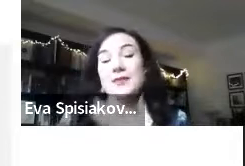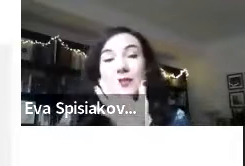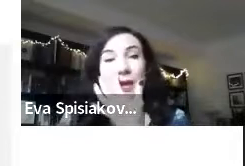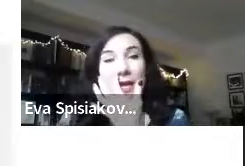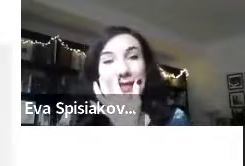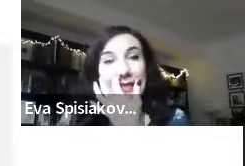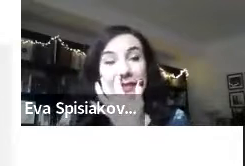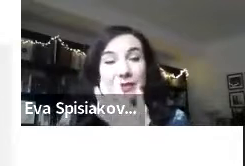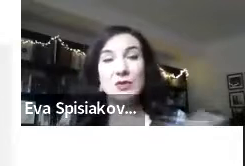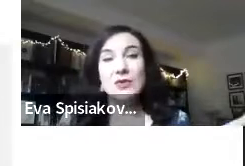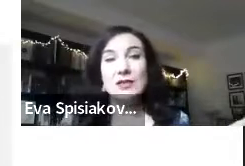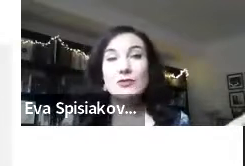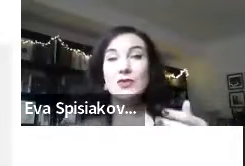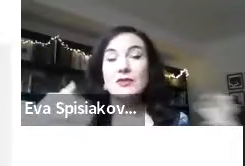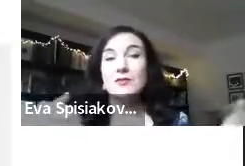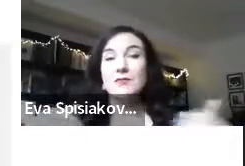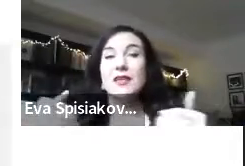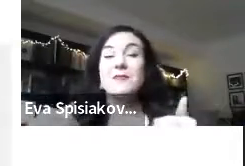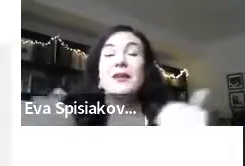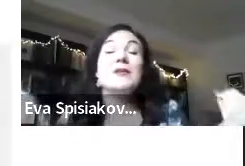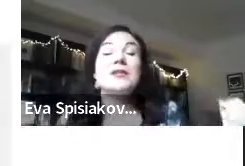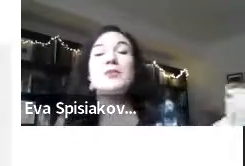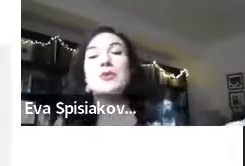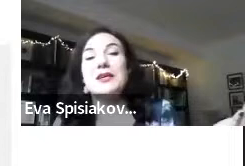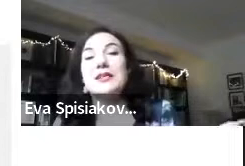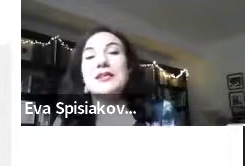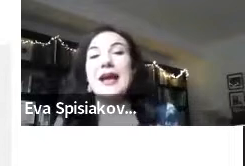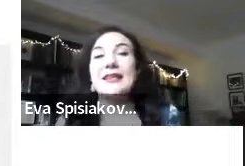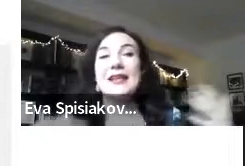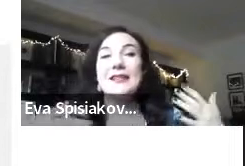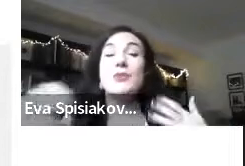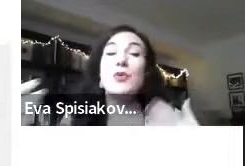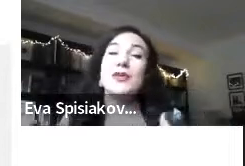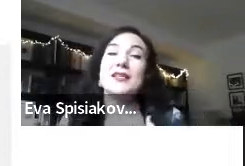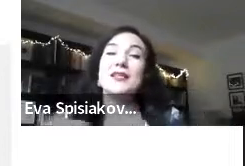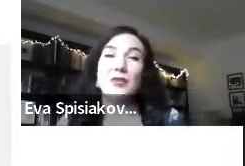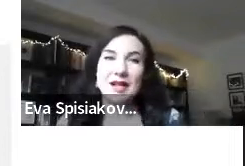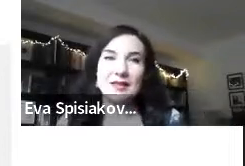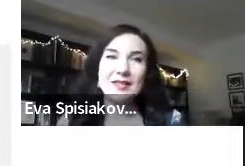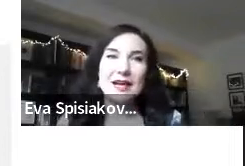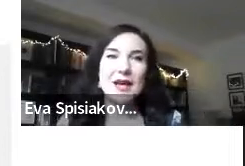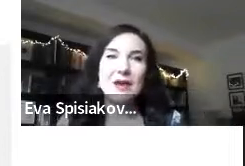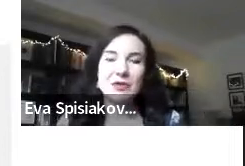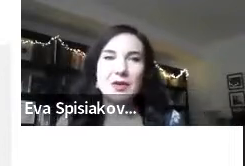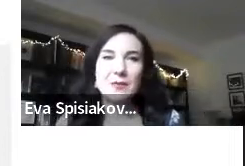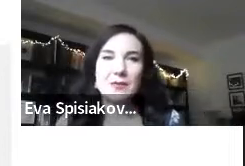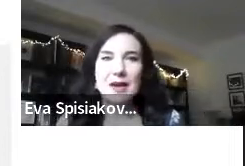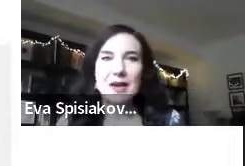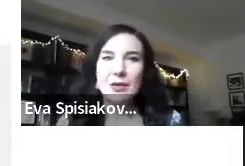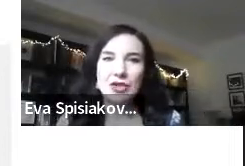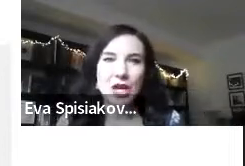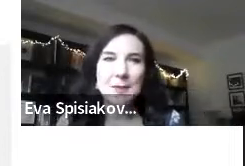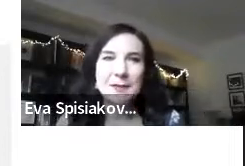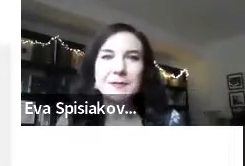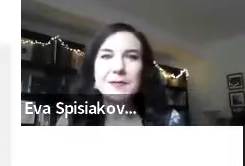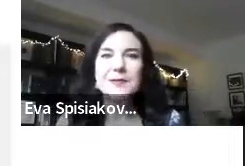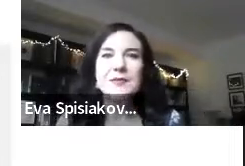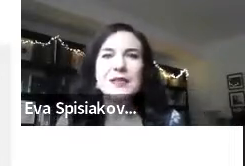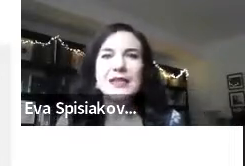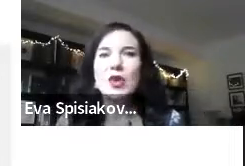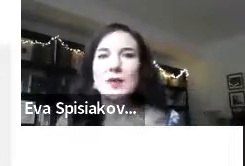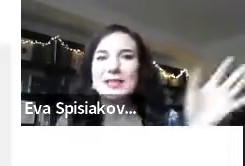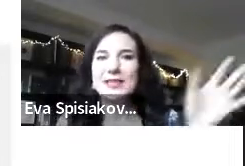see what happens when these news cross the linguistic borders and get reported somewhere else. And I was working primarily with